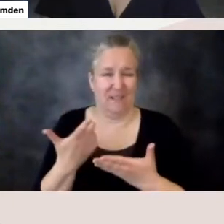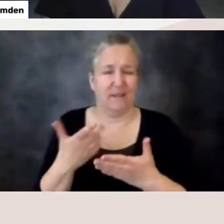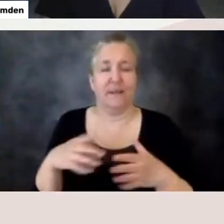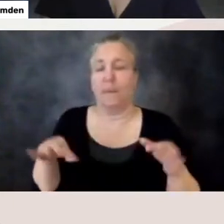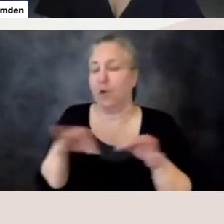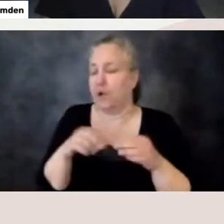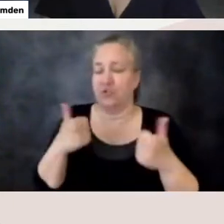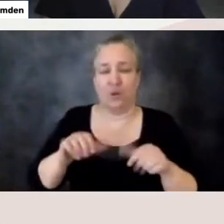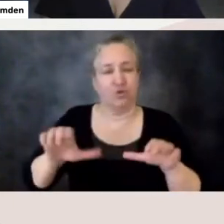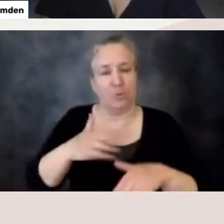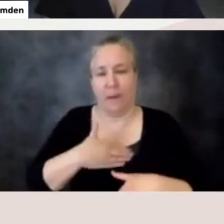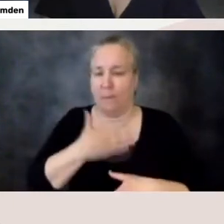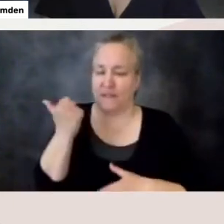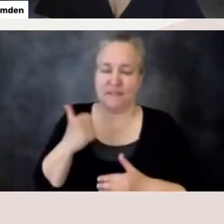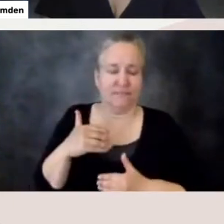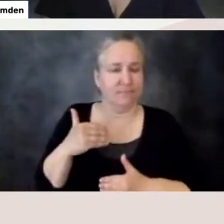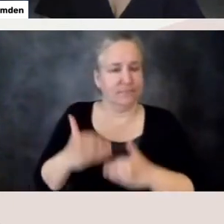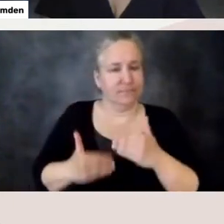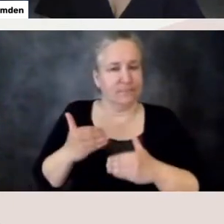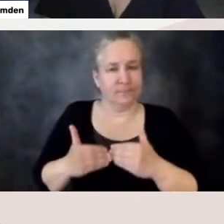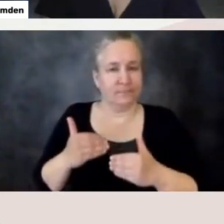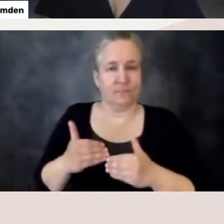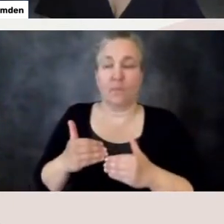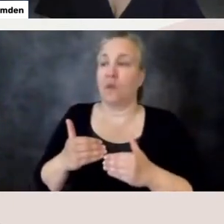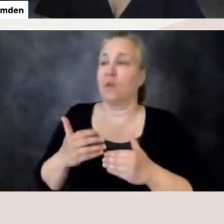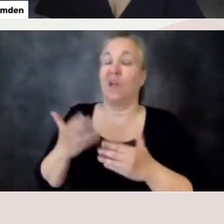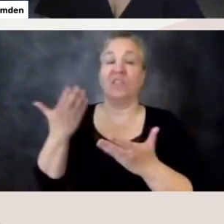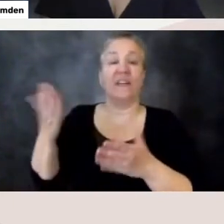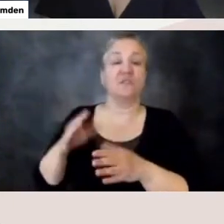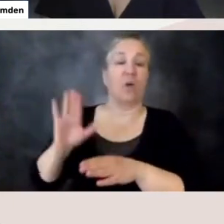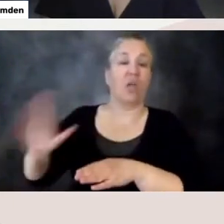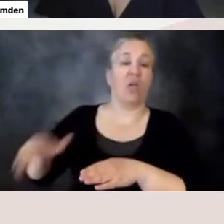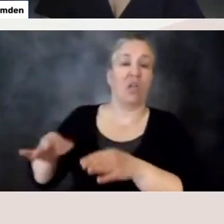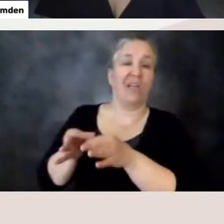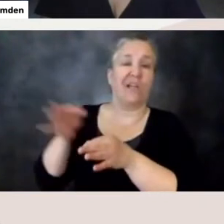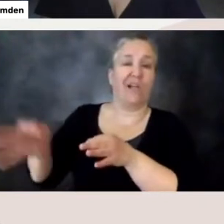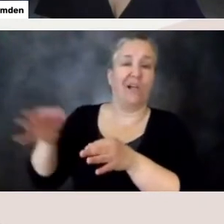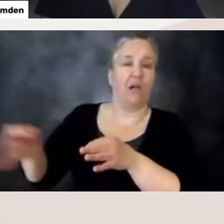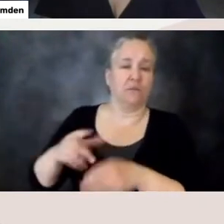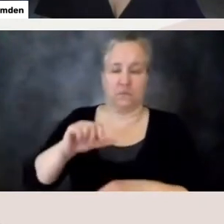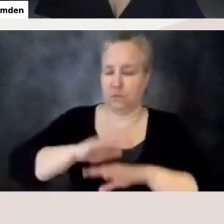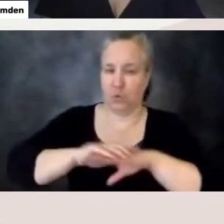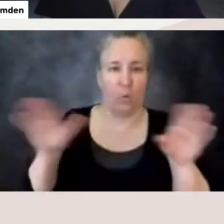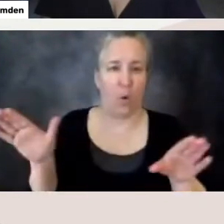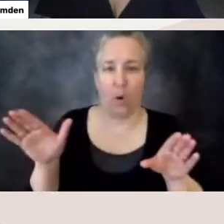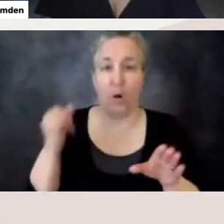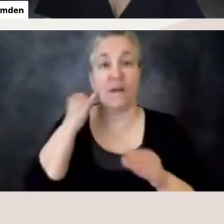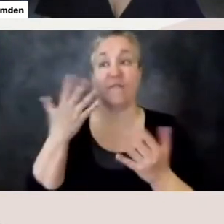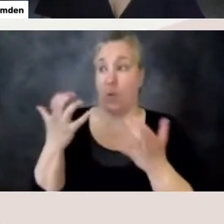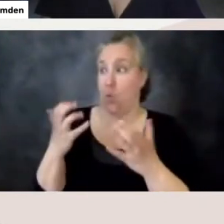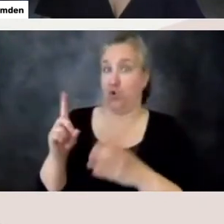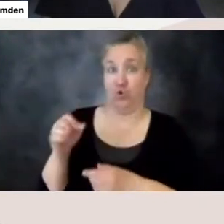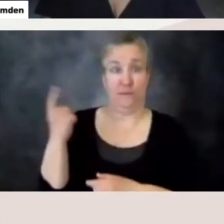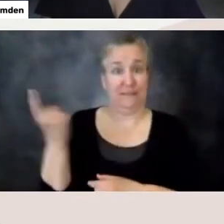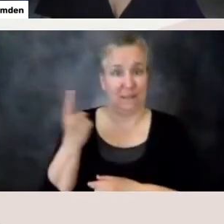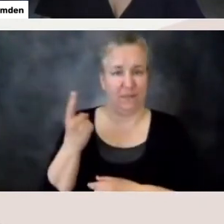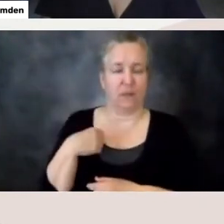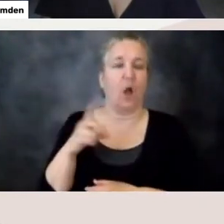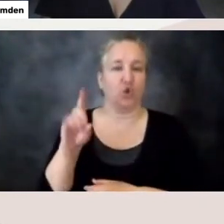foot forward. I don't put off nothing anymore. If I want to do it, I make sure I get it done and do